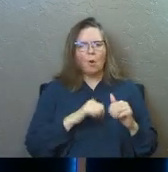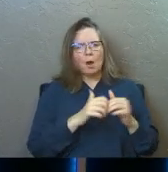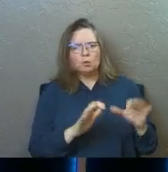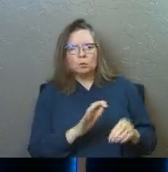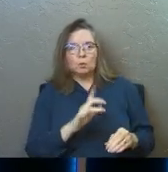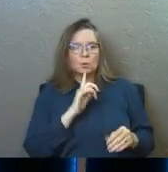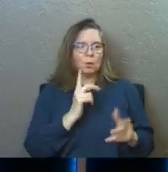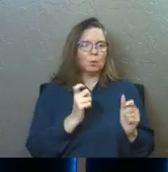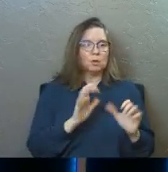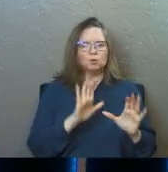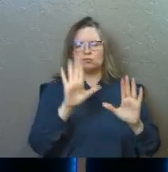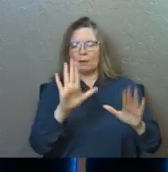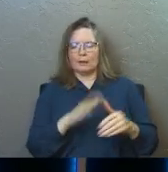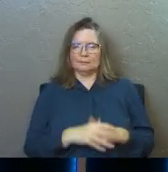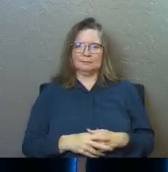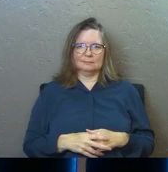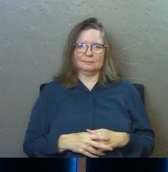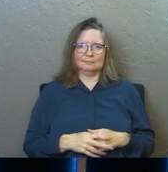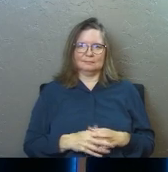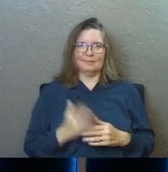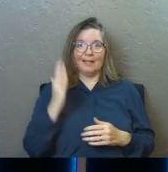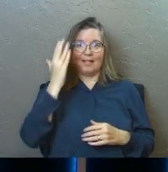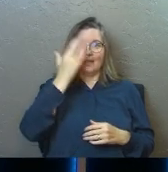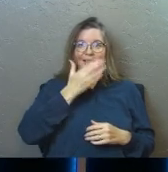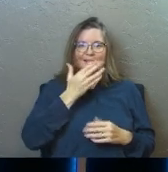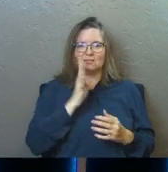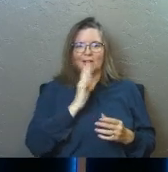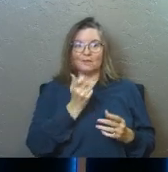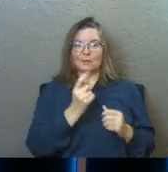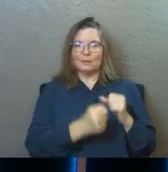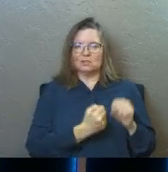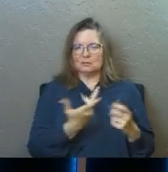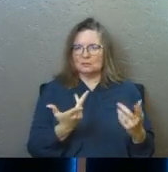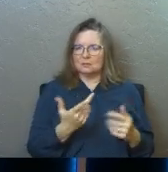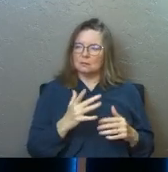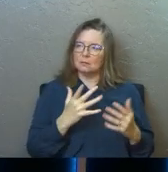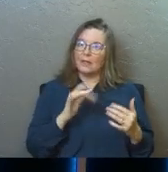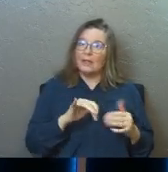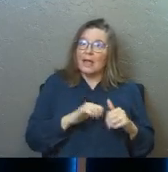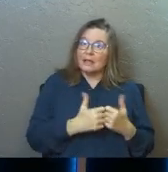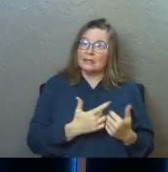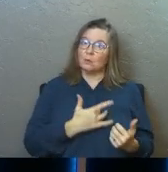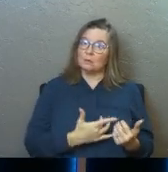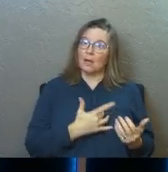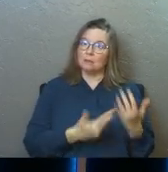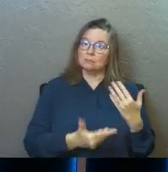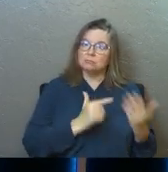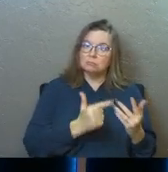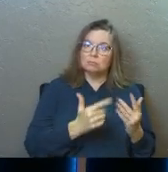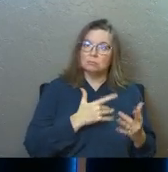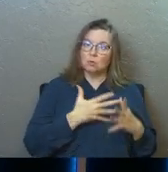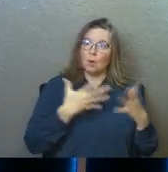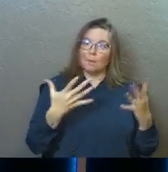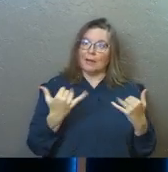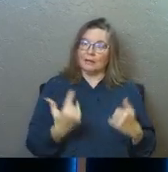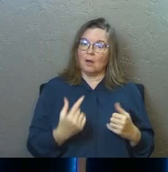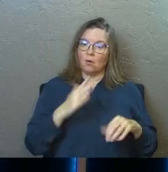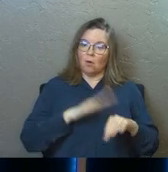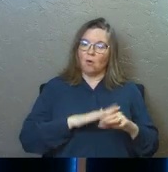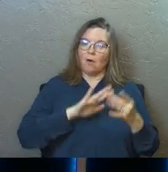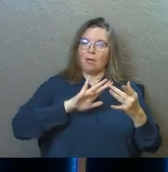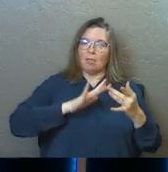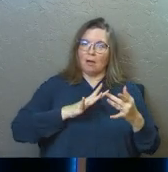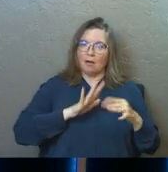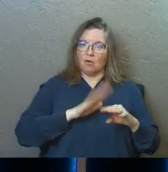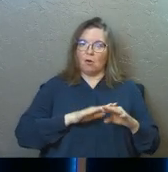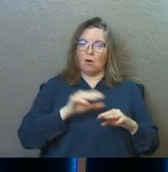are you doing? Or real quick, doing great. Okay, talk to you in a couple years. You know what I mean? It's like, that's how we interact so much nowadays. It's